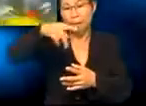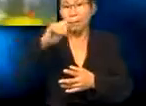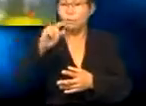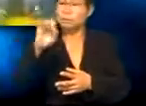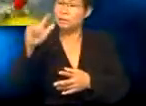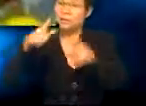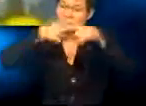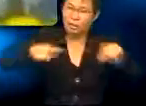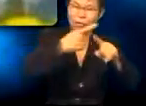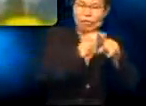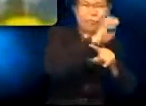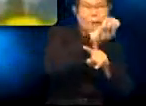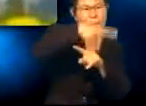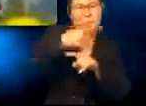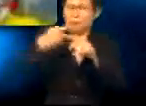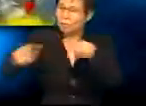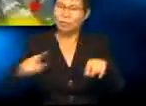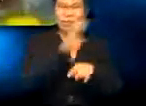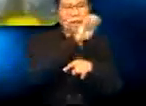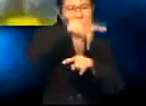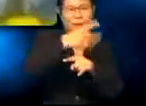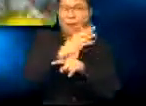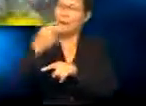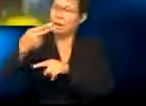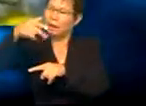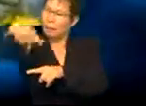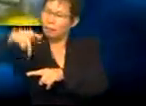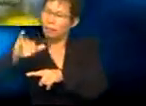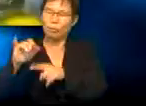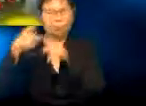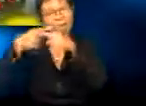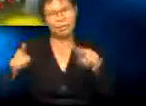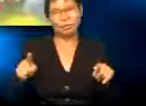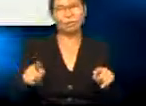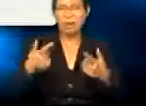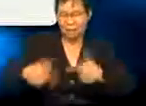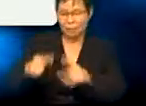is different from apogeel germination. Come, let me show you.